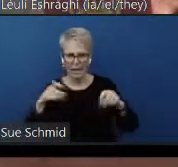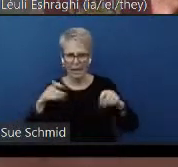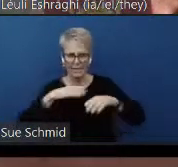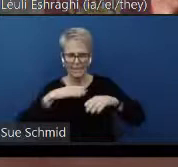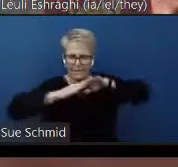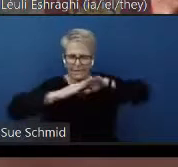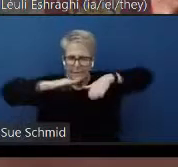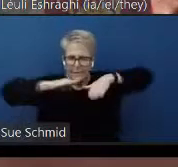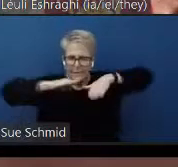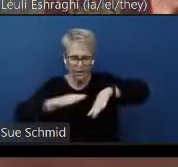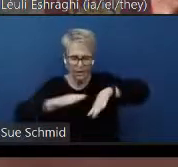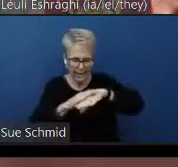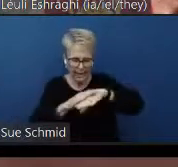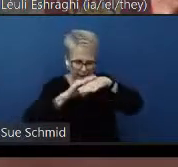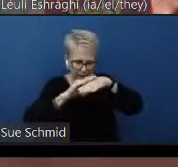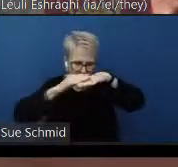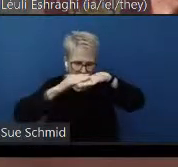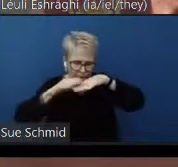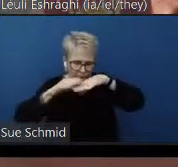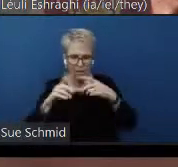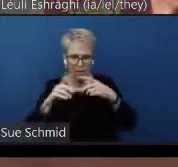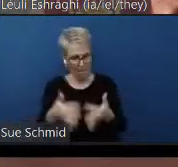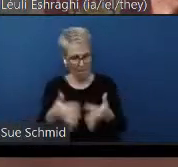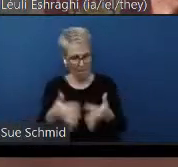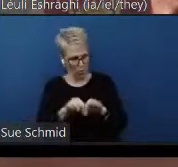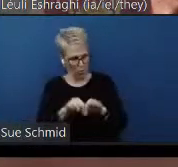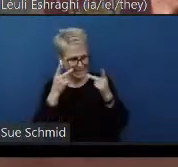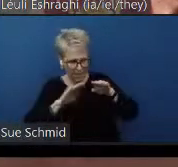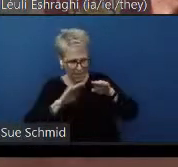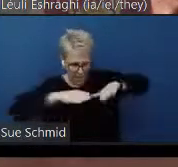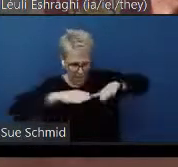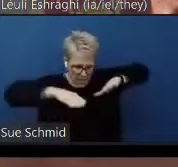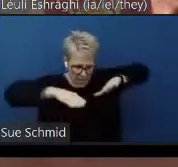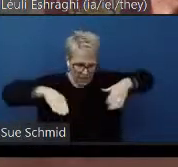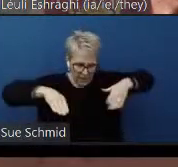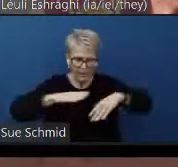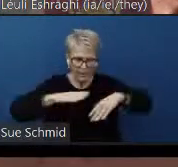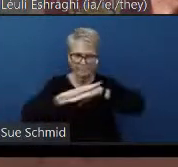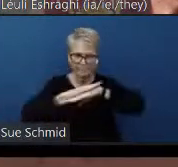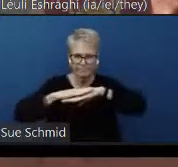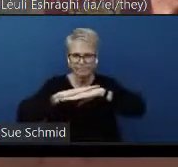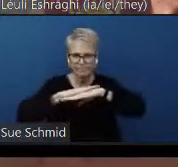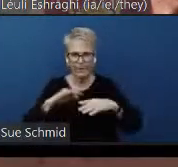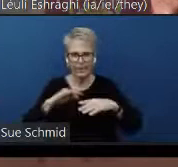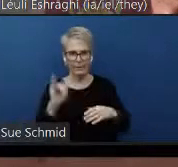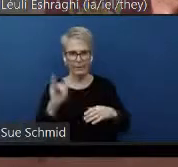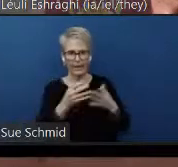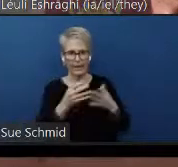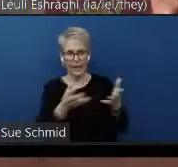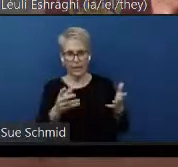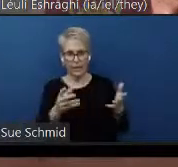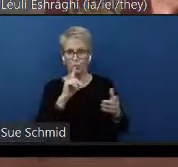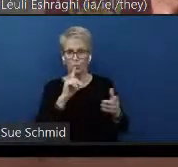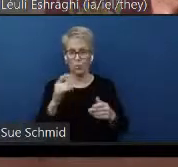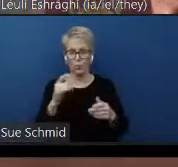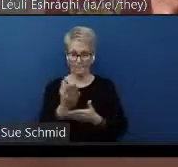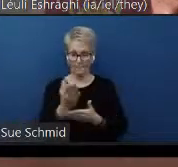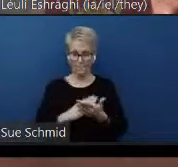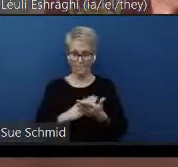of the flesh, which was really important to me. For me, so this is originally a piece that